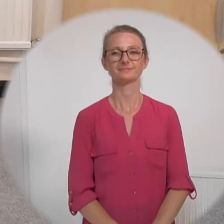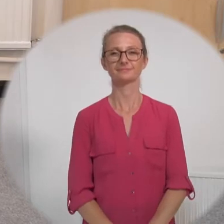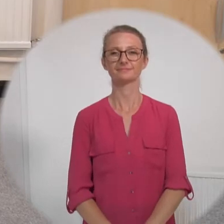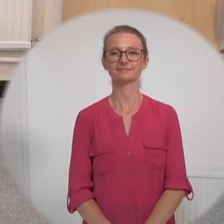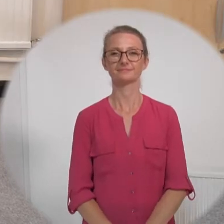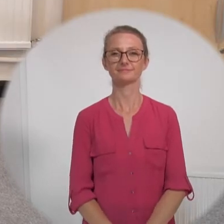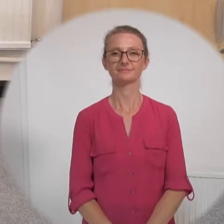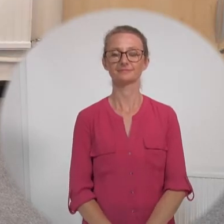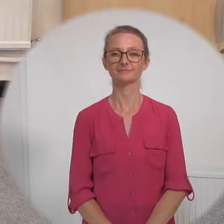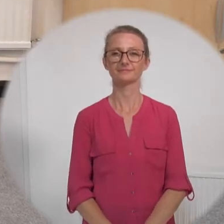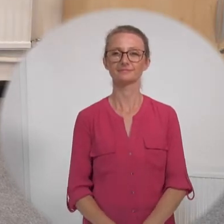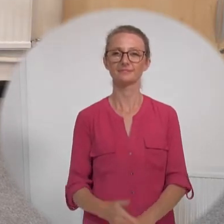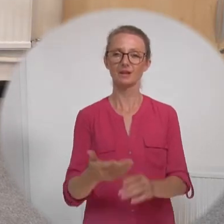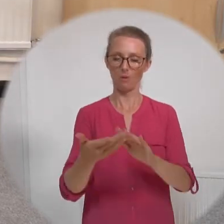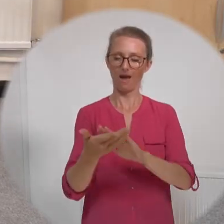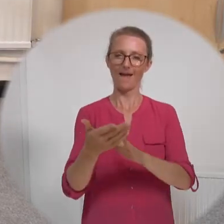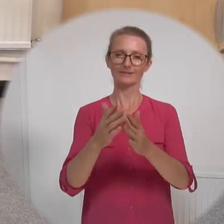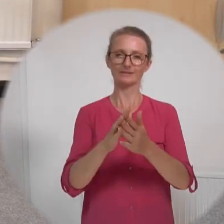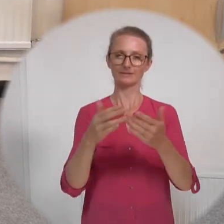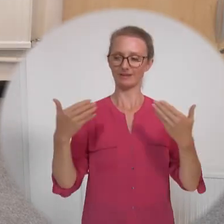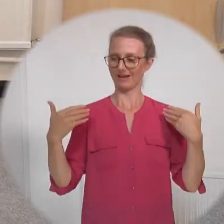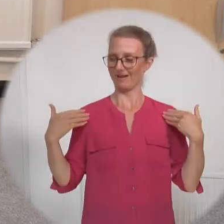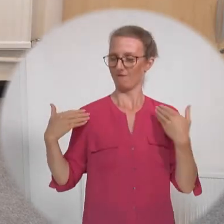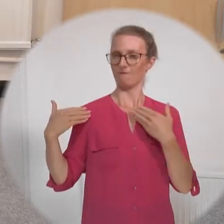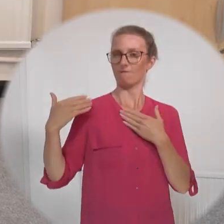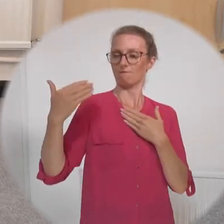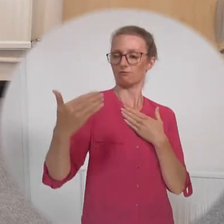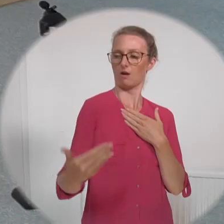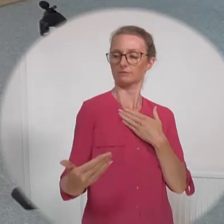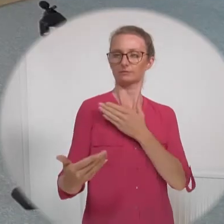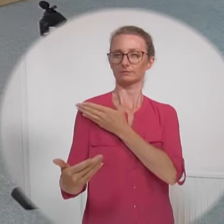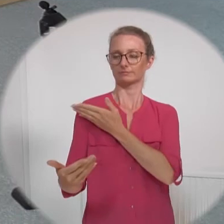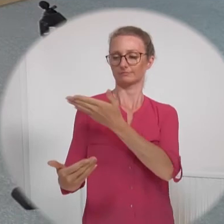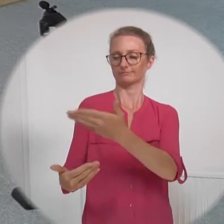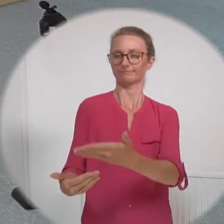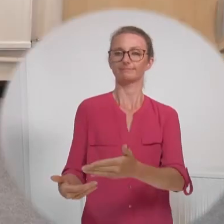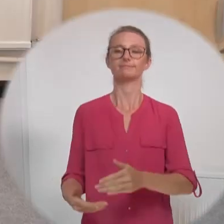So I keep my hands in front of my body.